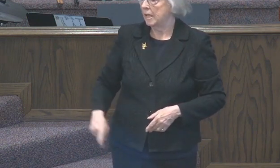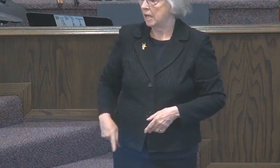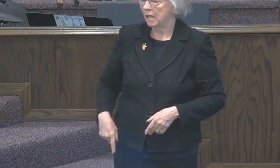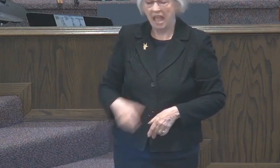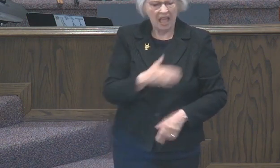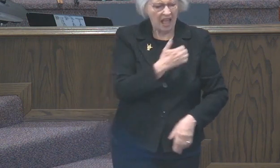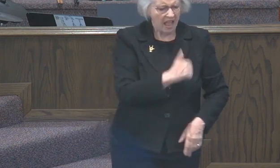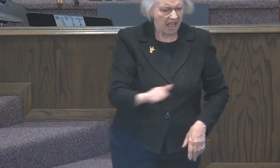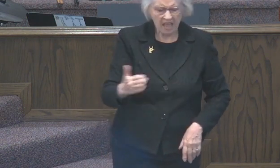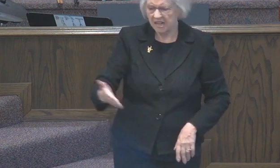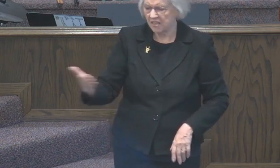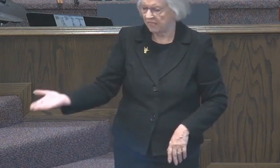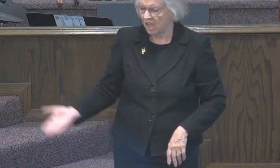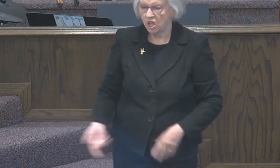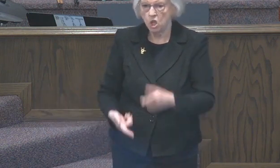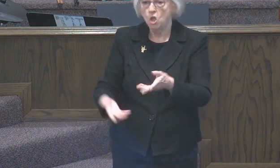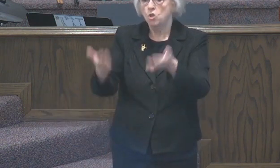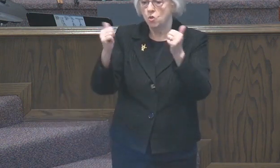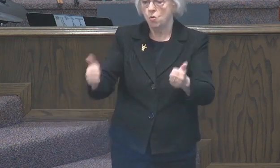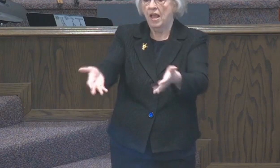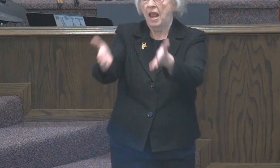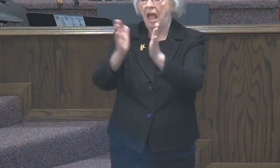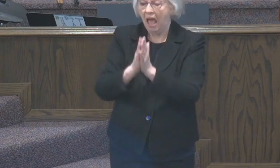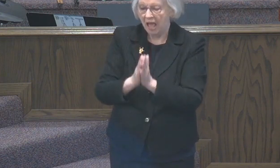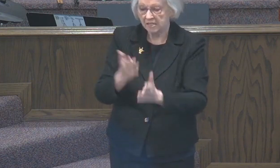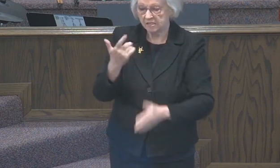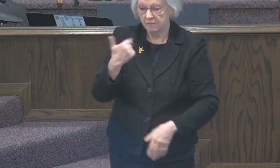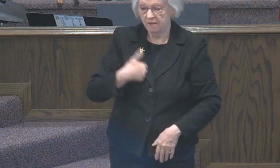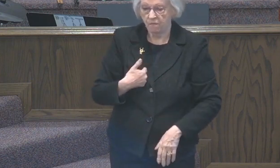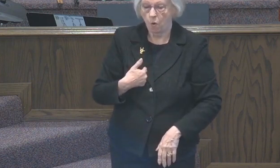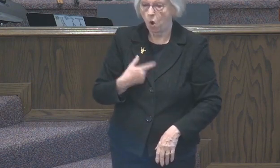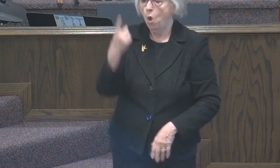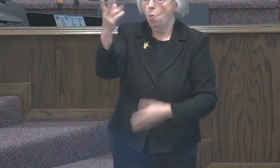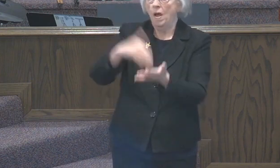Anything. God put no conditions on that question.